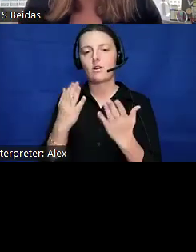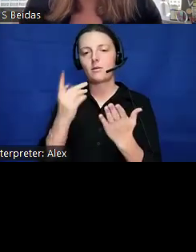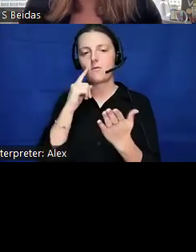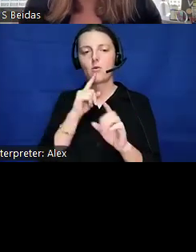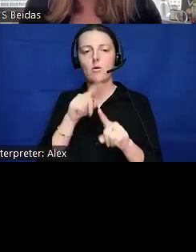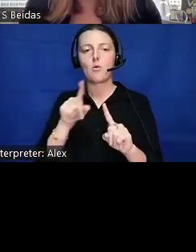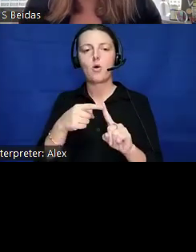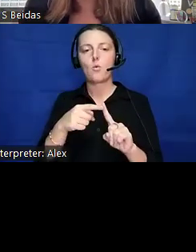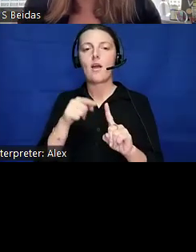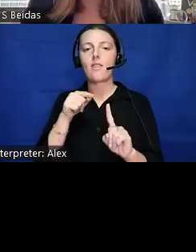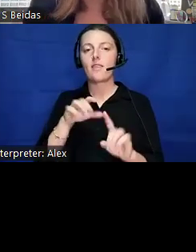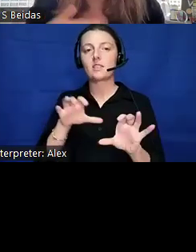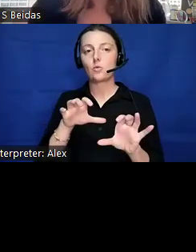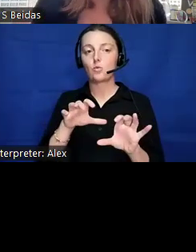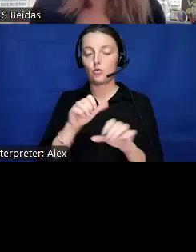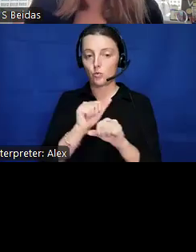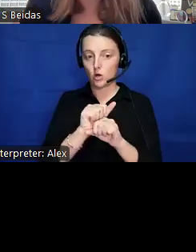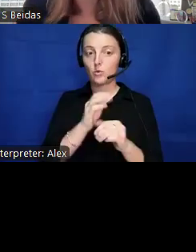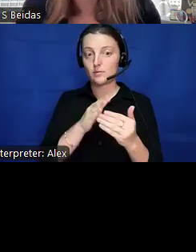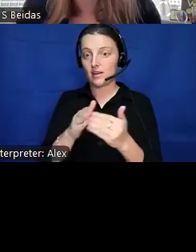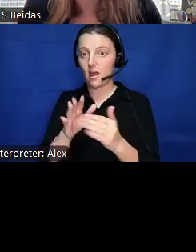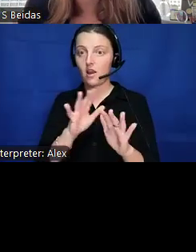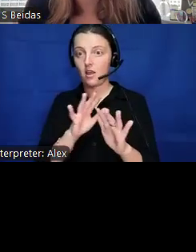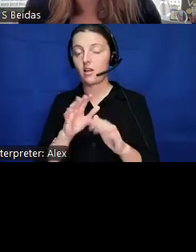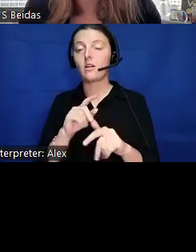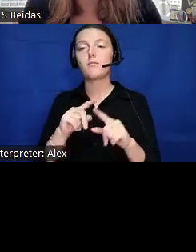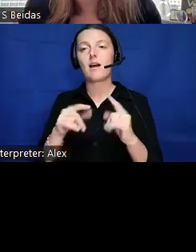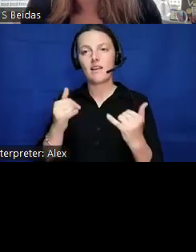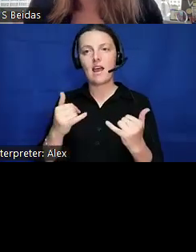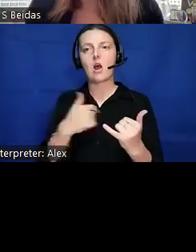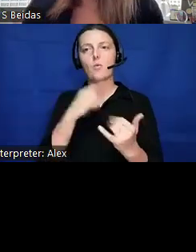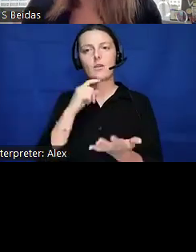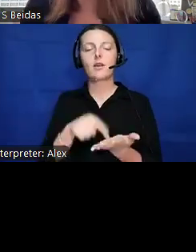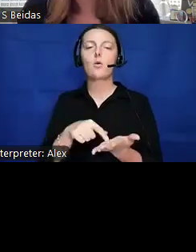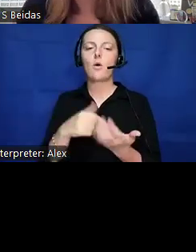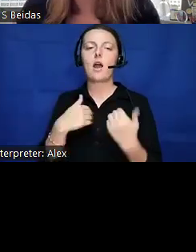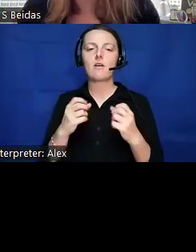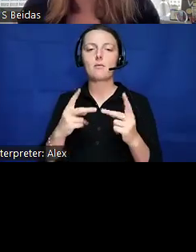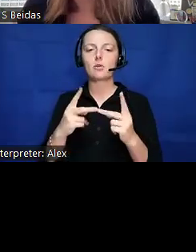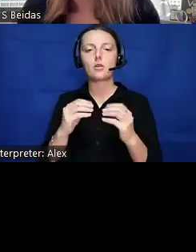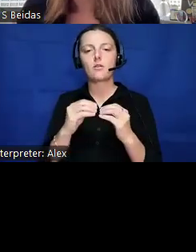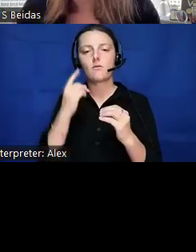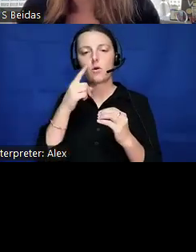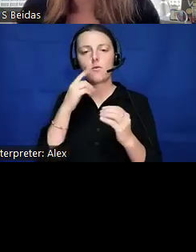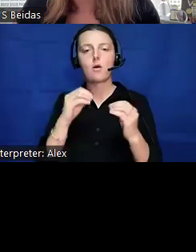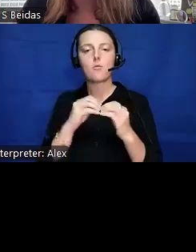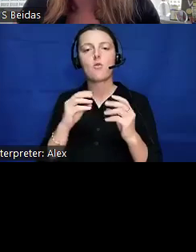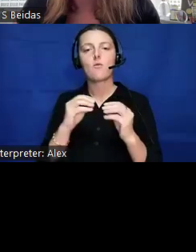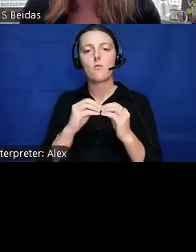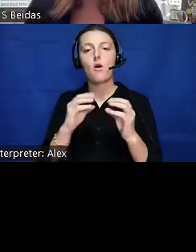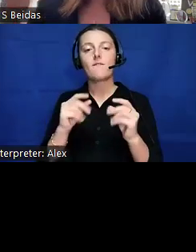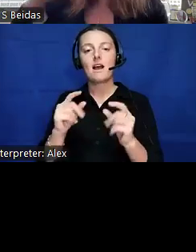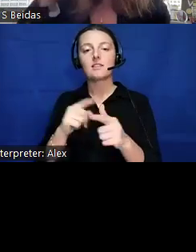was being done. But we think there's a real opportunity to move faster and make sure that we're getting information